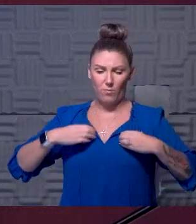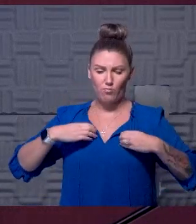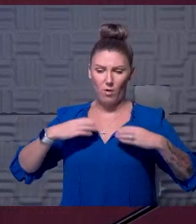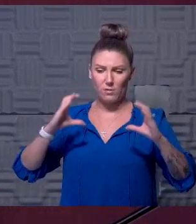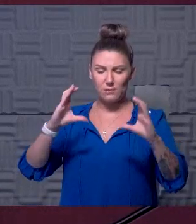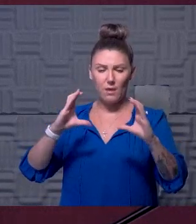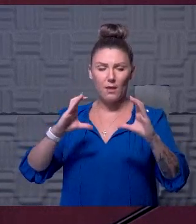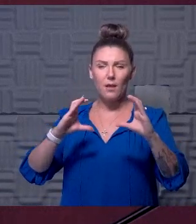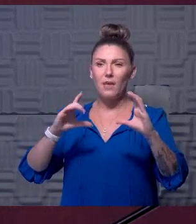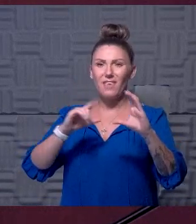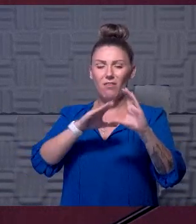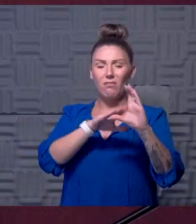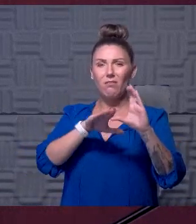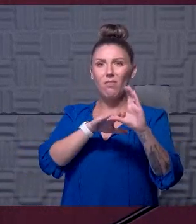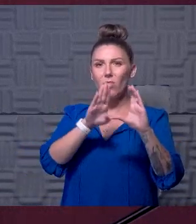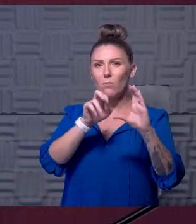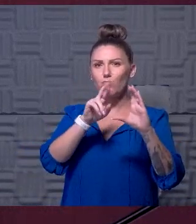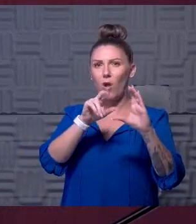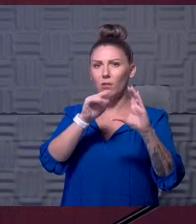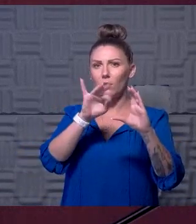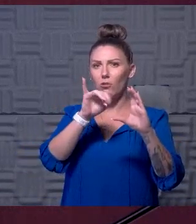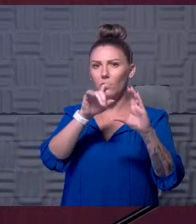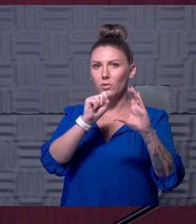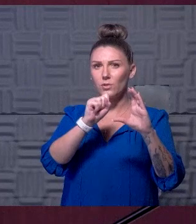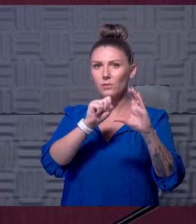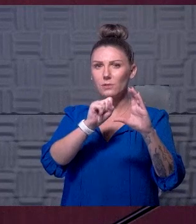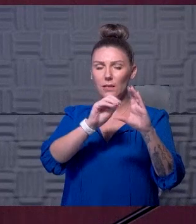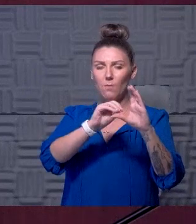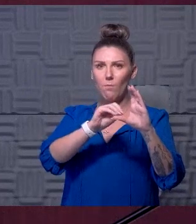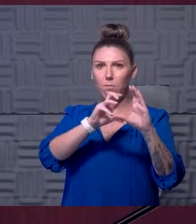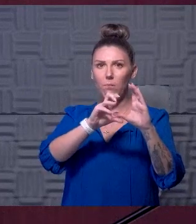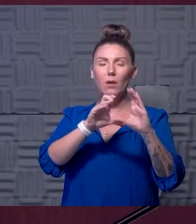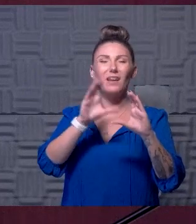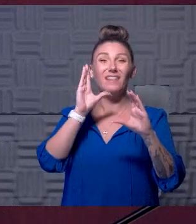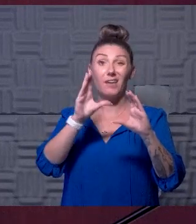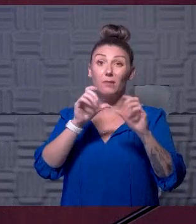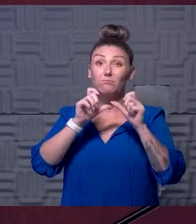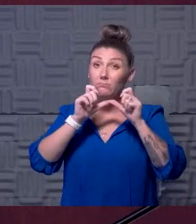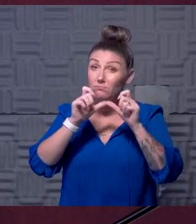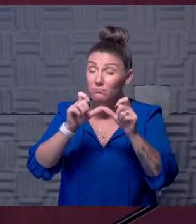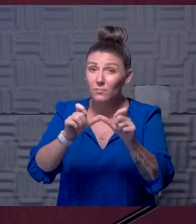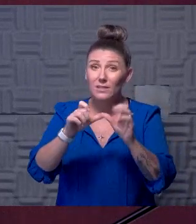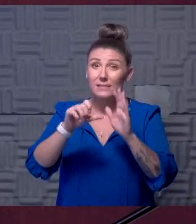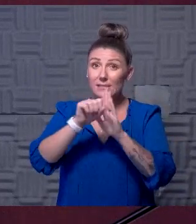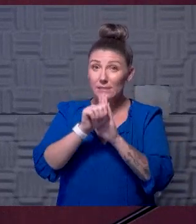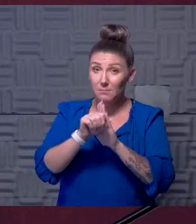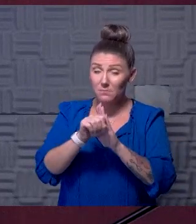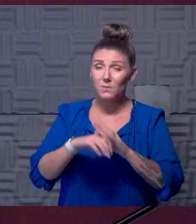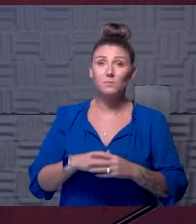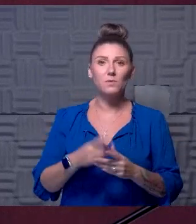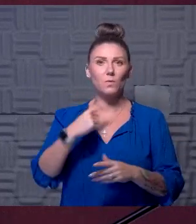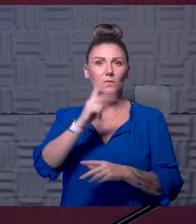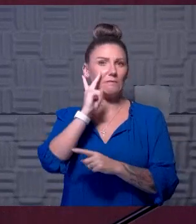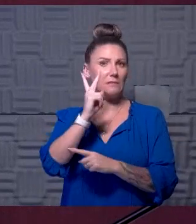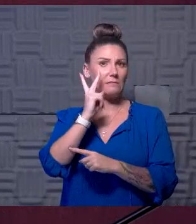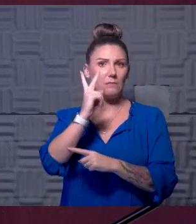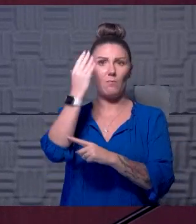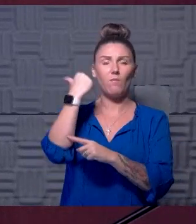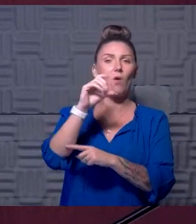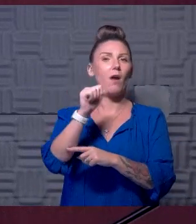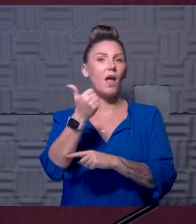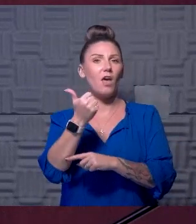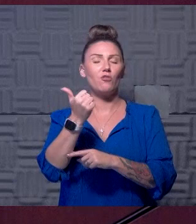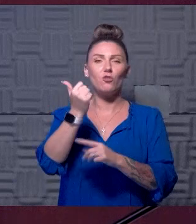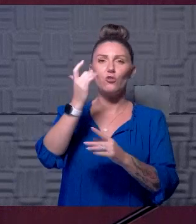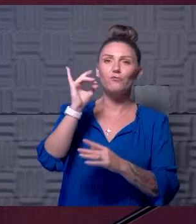bronchioles, and that this can cause persistent symptoms way out. We've seen this before with other viruses,